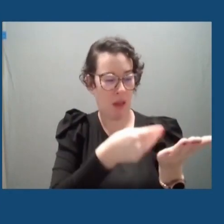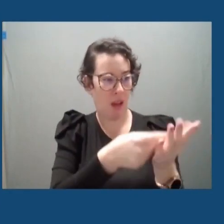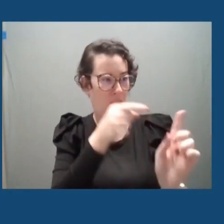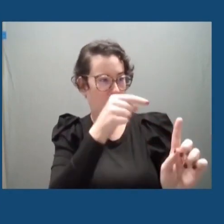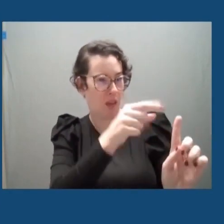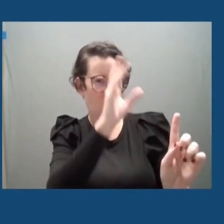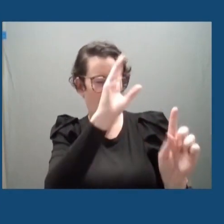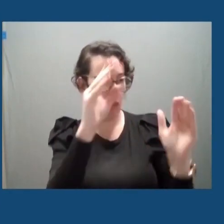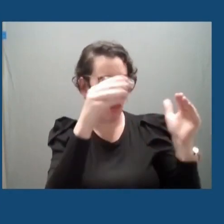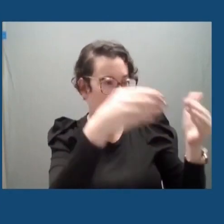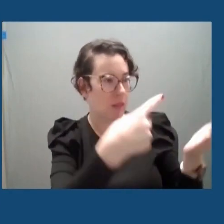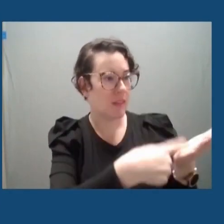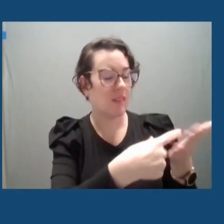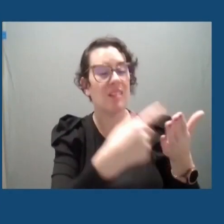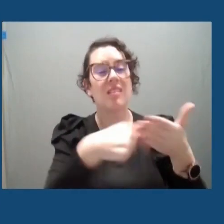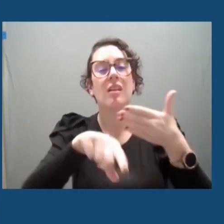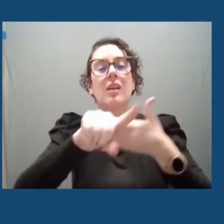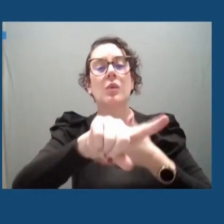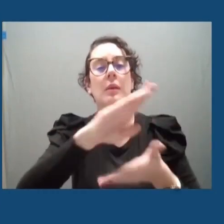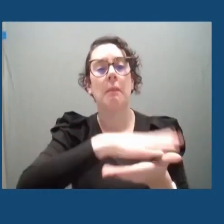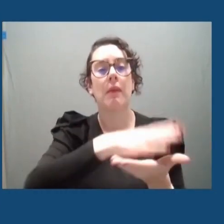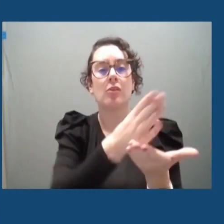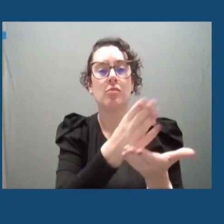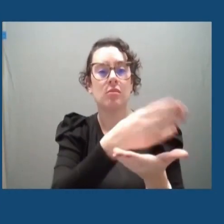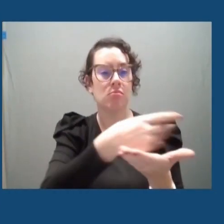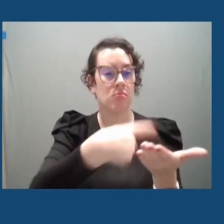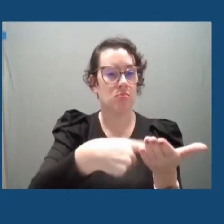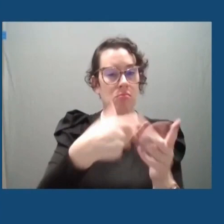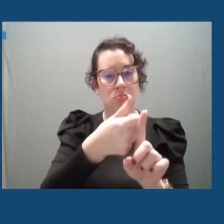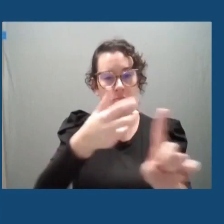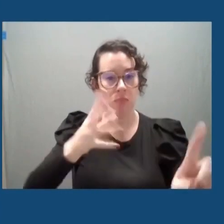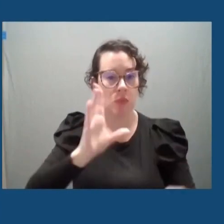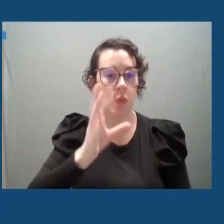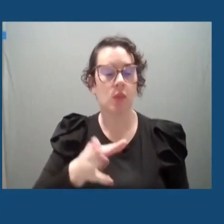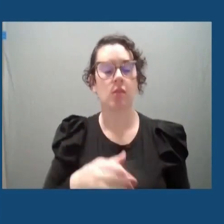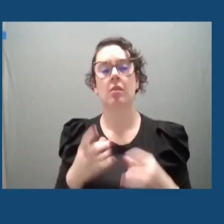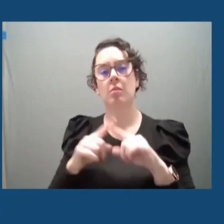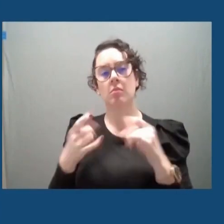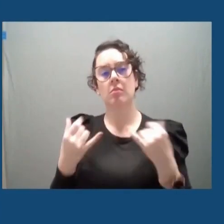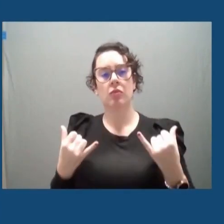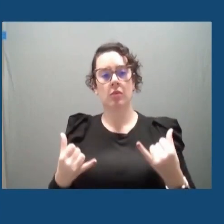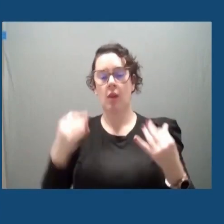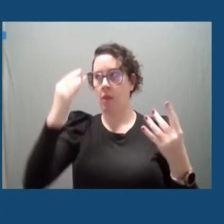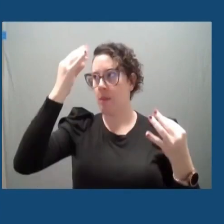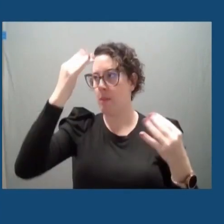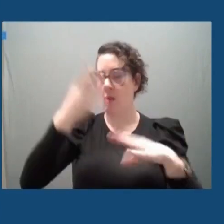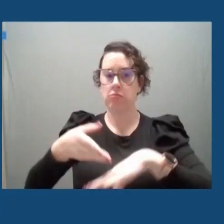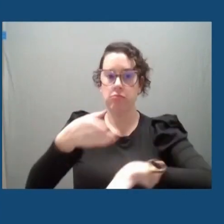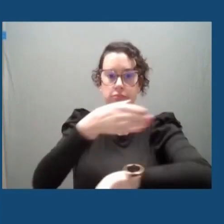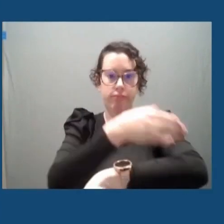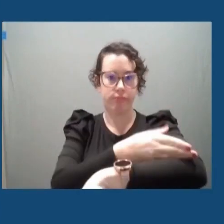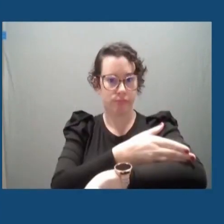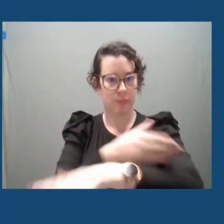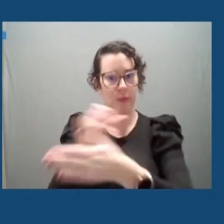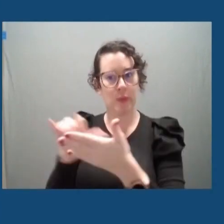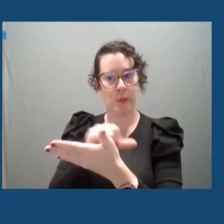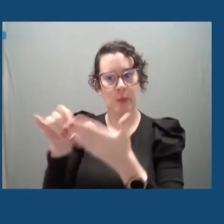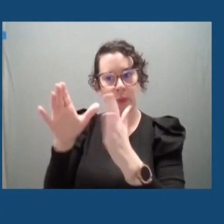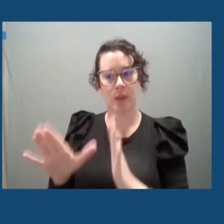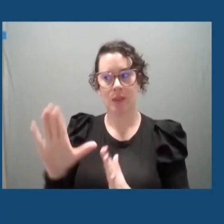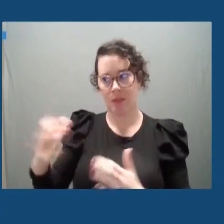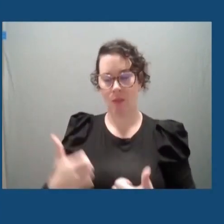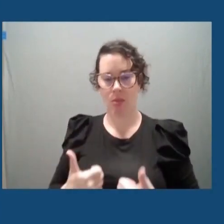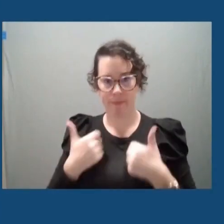let's talk about how we provide a better life for New Yorkers, starting with the initiatives we already announced since the new